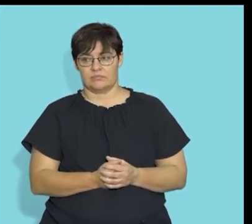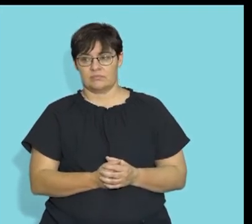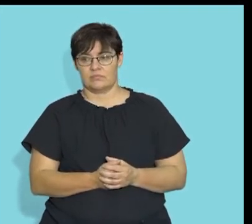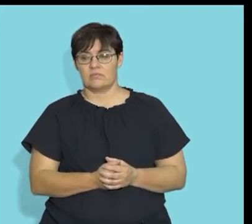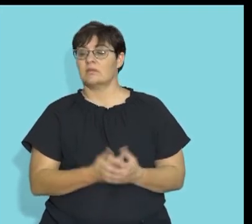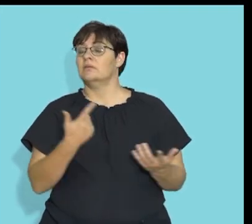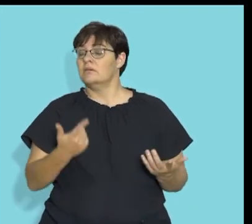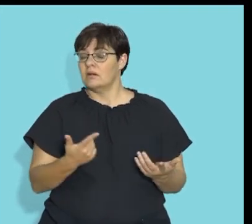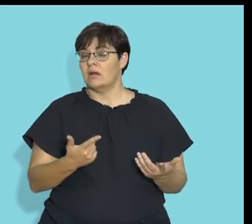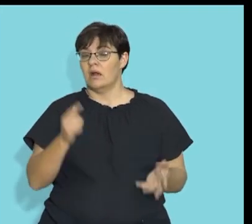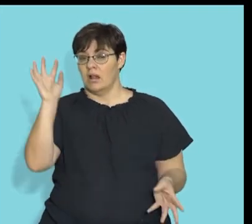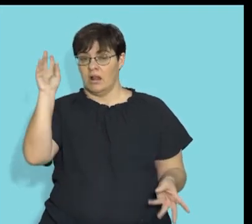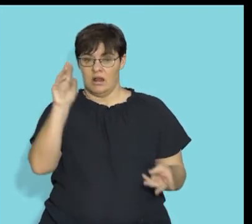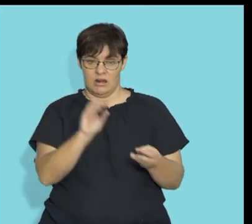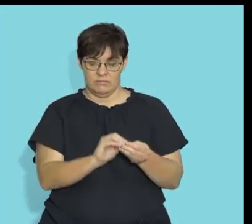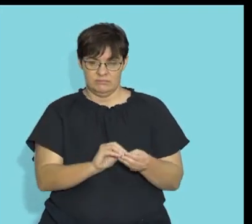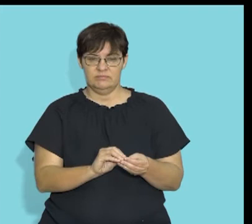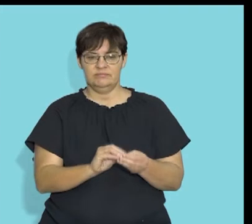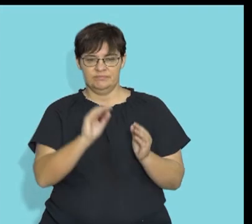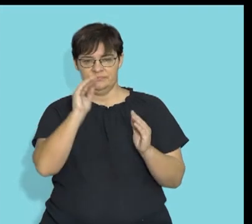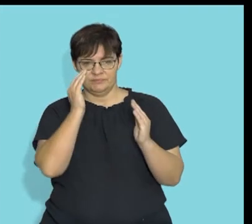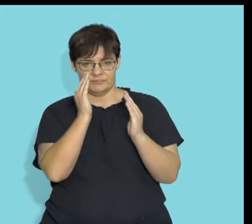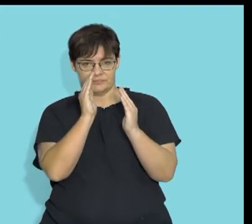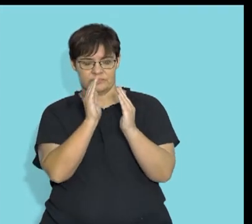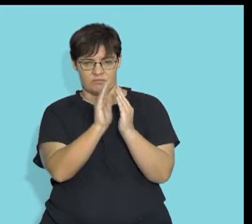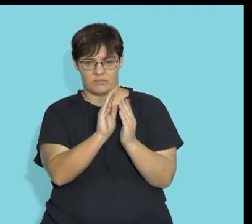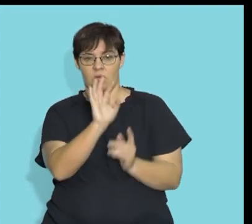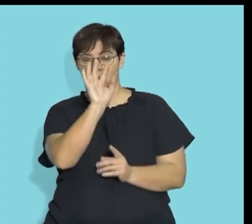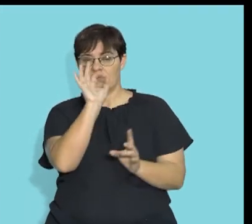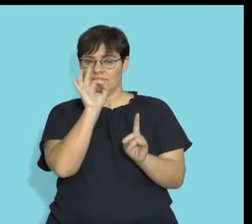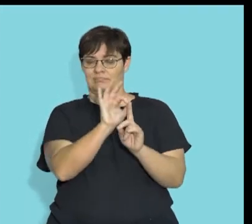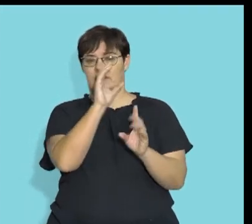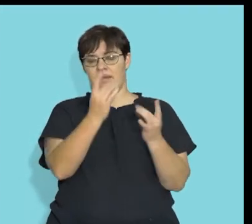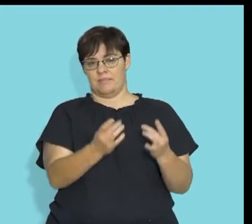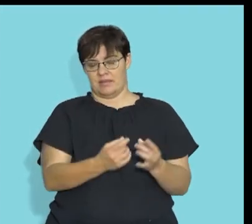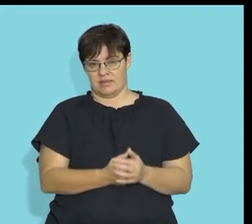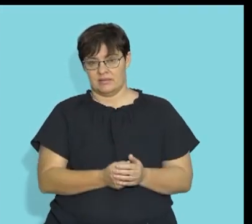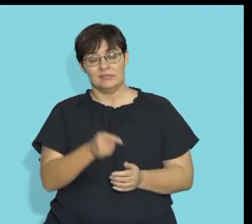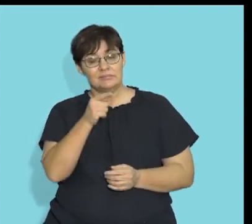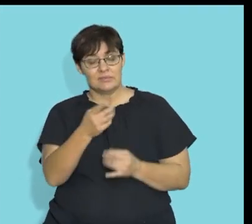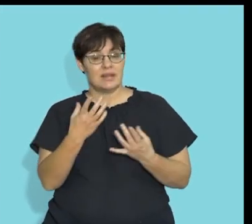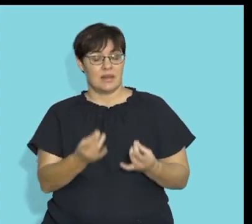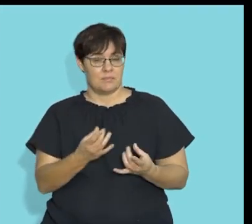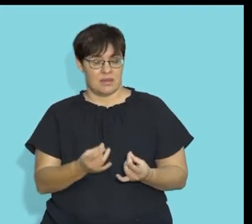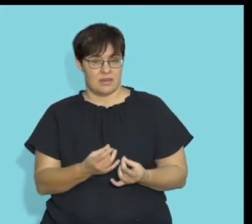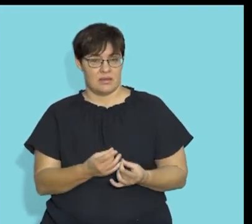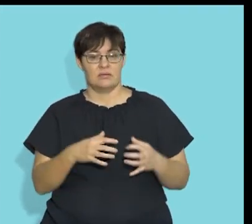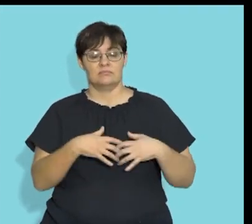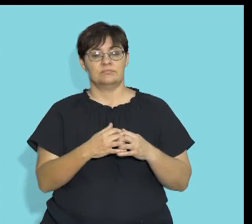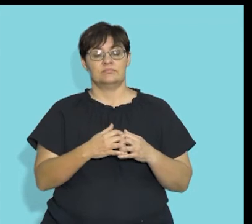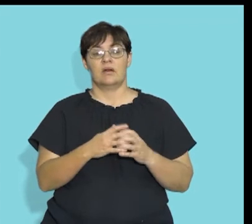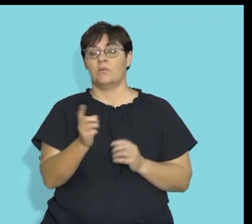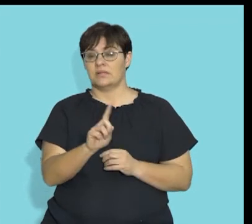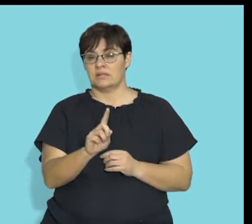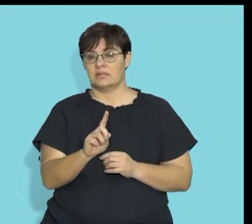to add all of the terms together, they are going to get closer and closer to one specific number, and that specific number can be